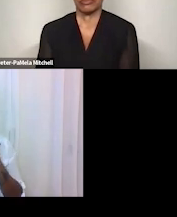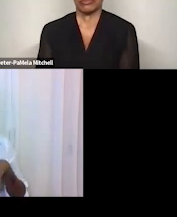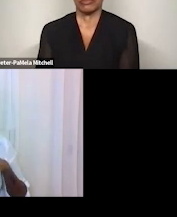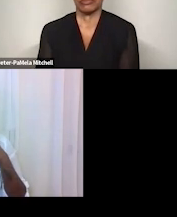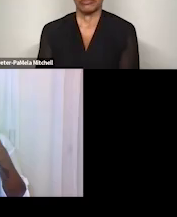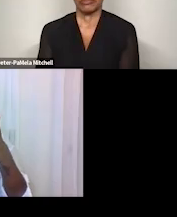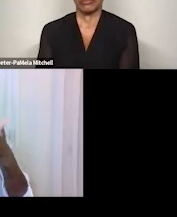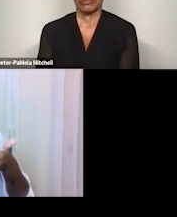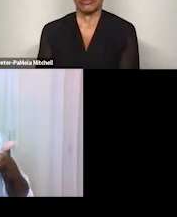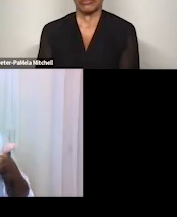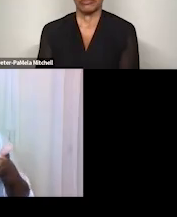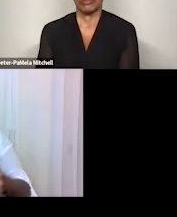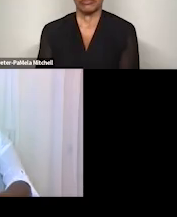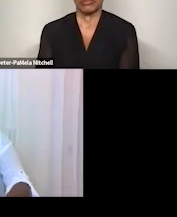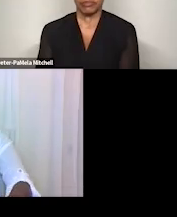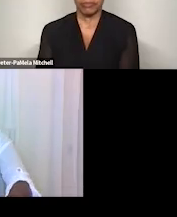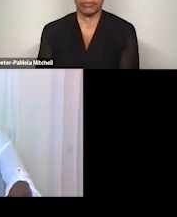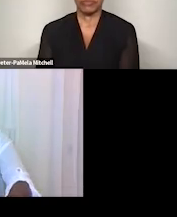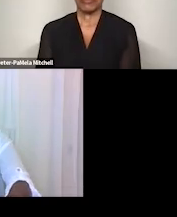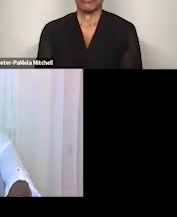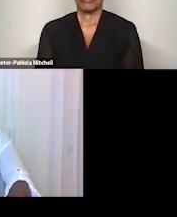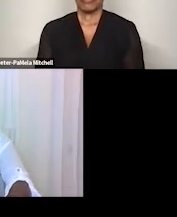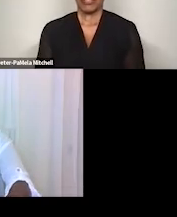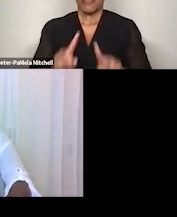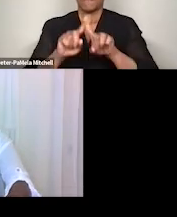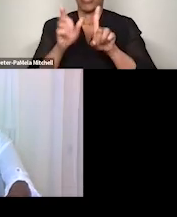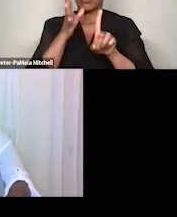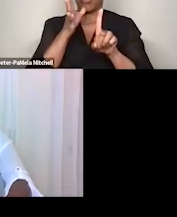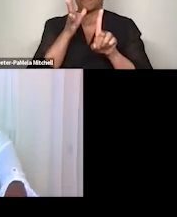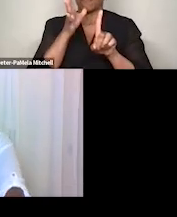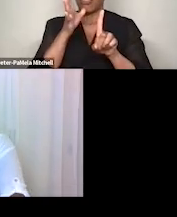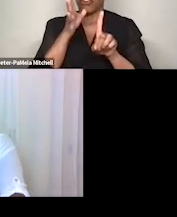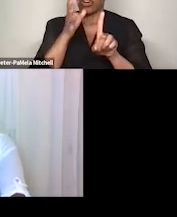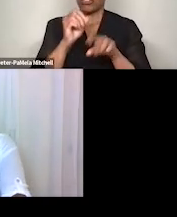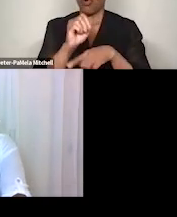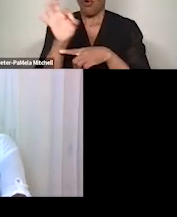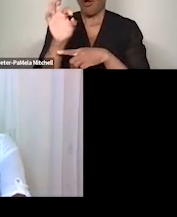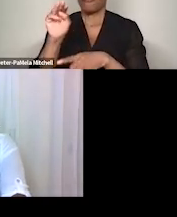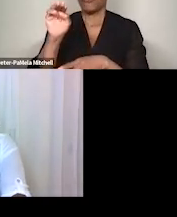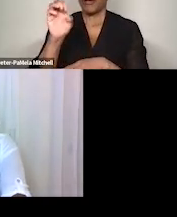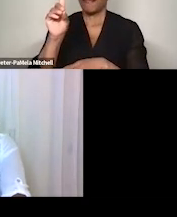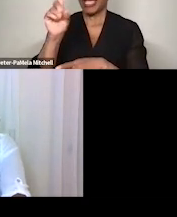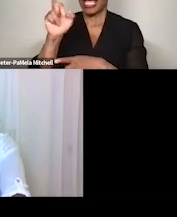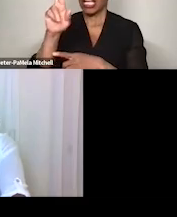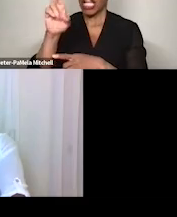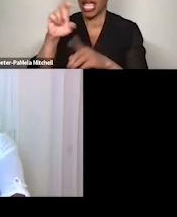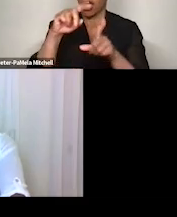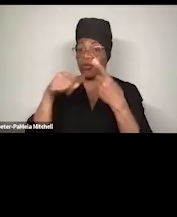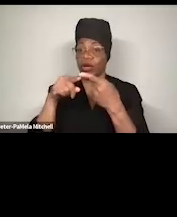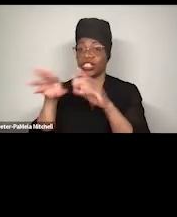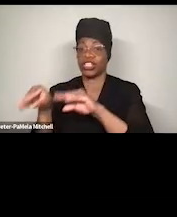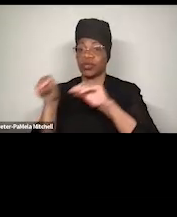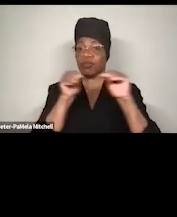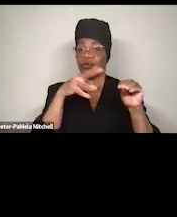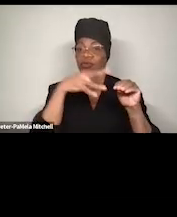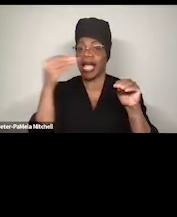her mother's Medicare insurance. But her mother took her off her Medicare after she moved out. And now the client,